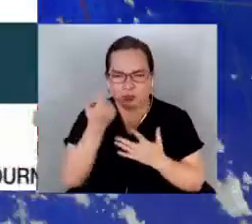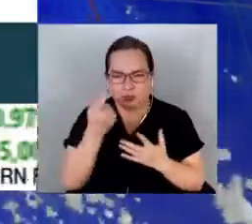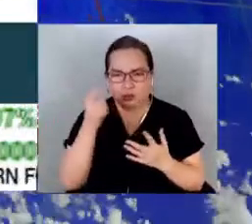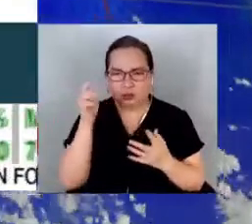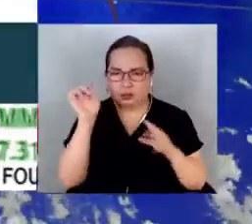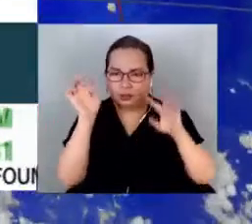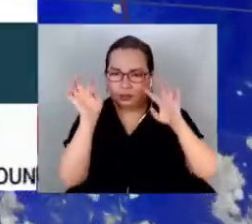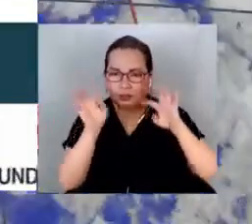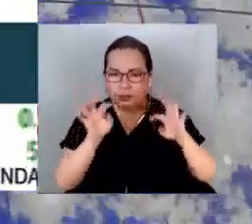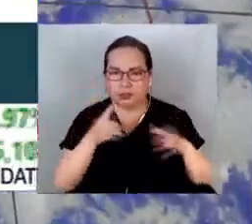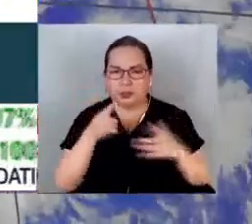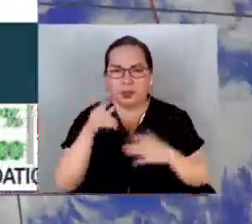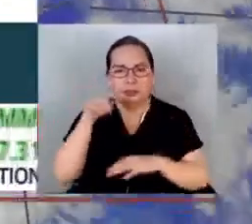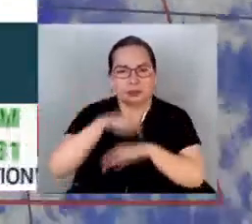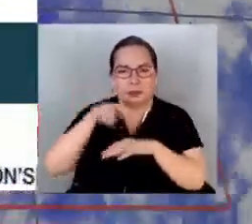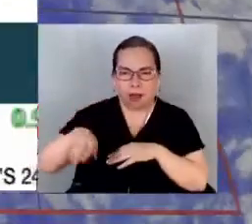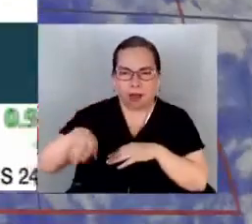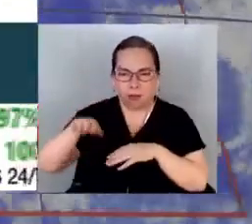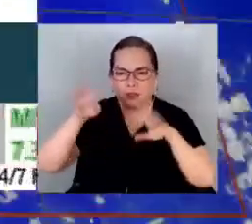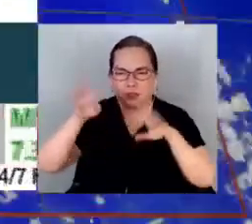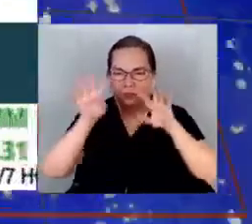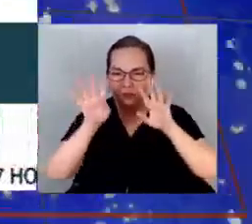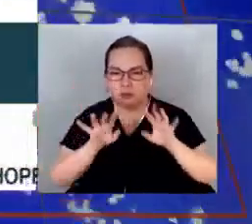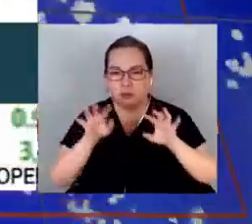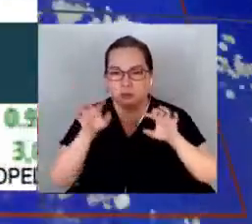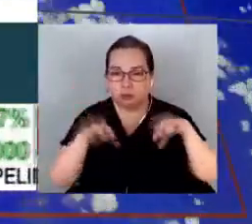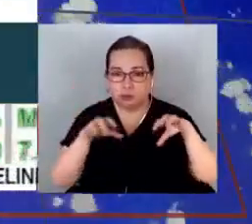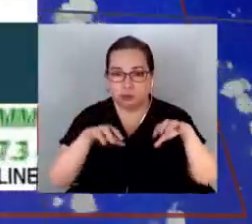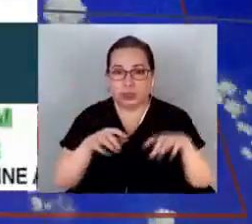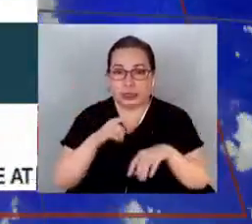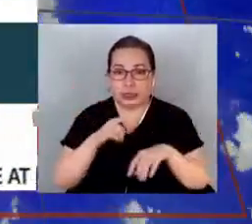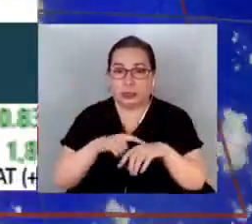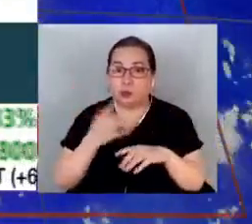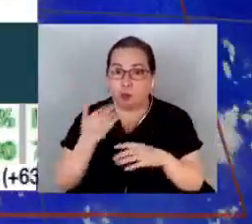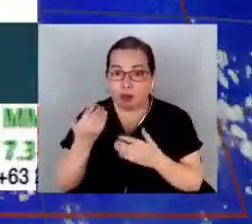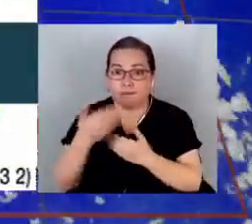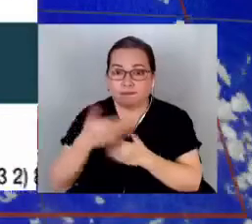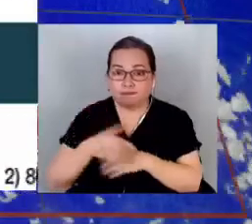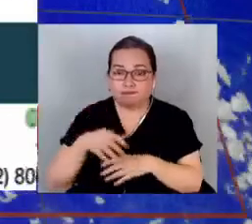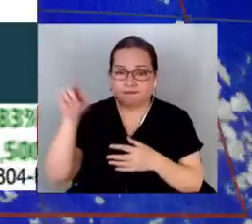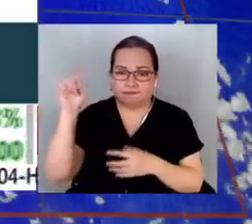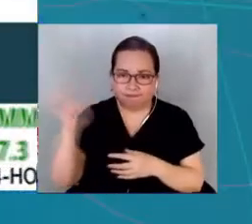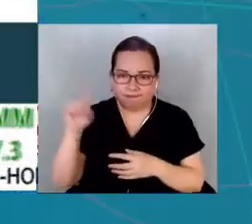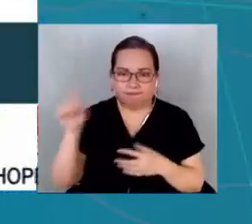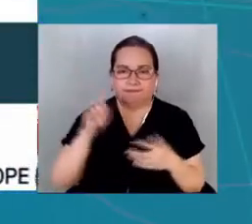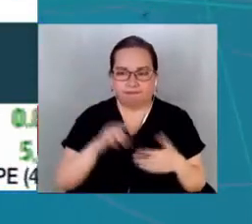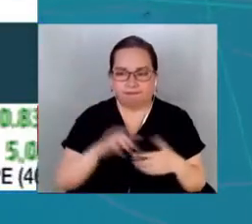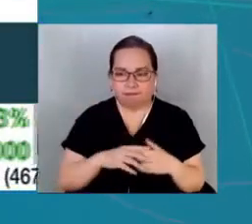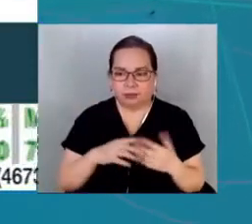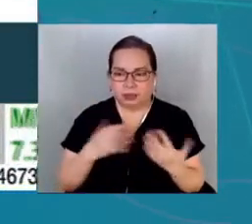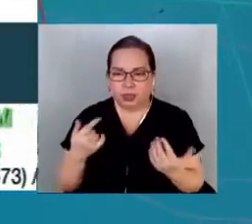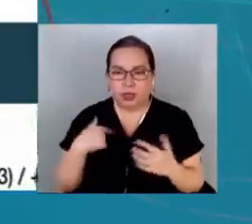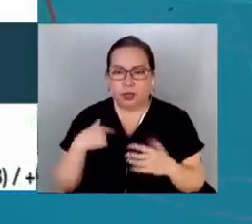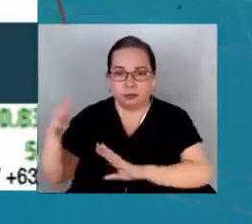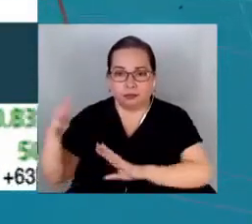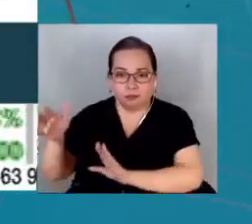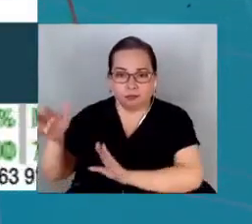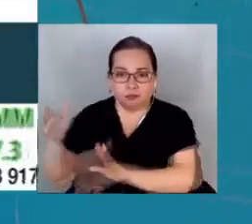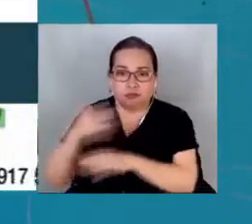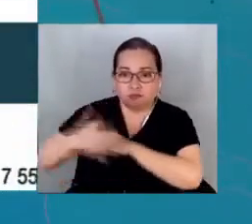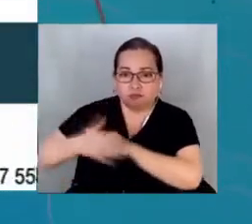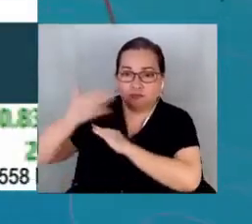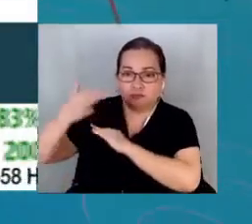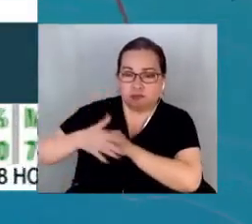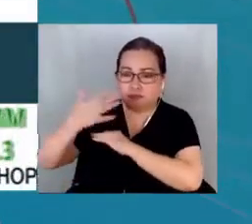mostly in the afternoon or in the evening. It is due to the localized thunderstorm. We have gale warning raised over the seaboards of